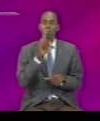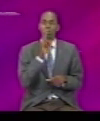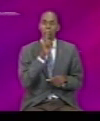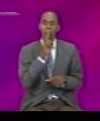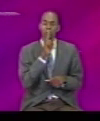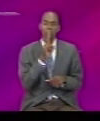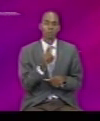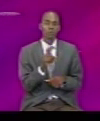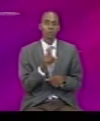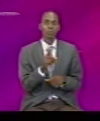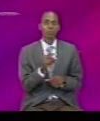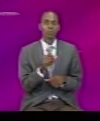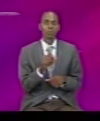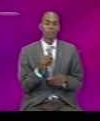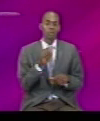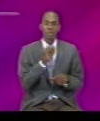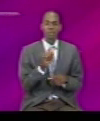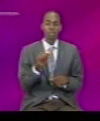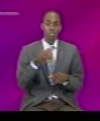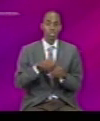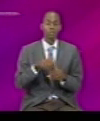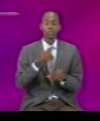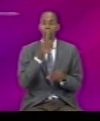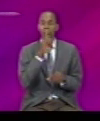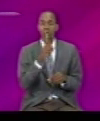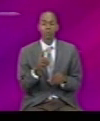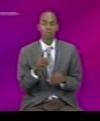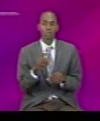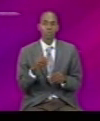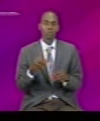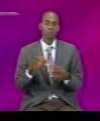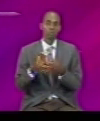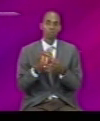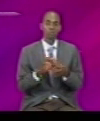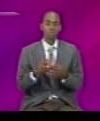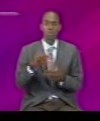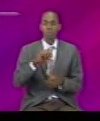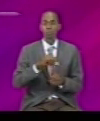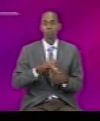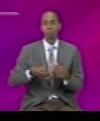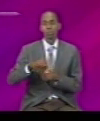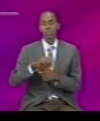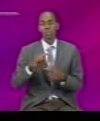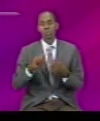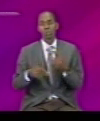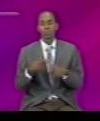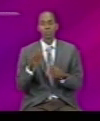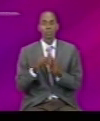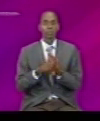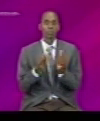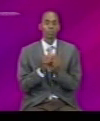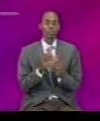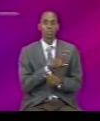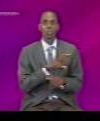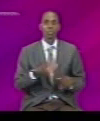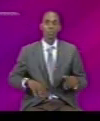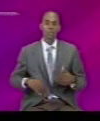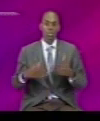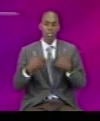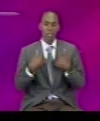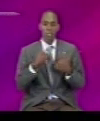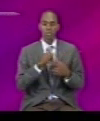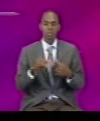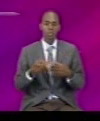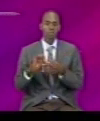in a true friendship with Christ, a true friend of Christ, having fellowship with him